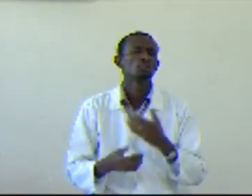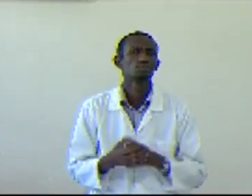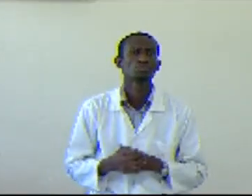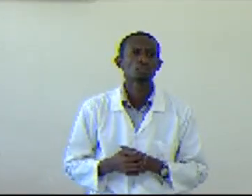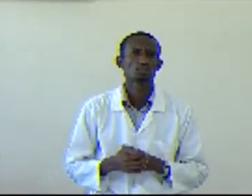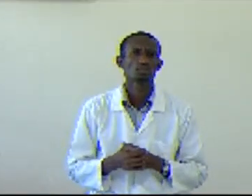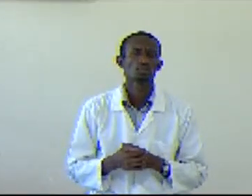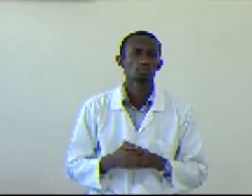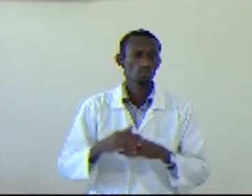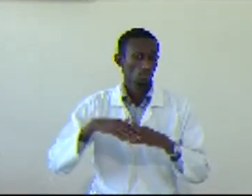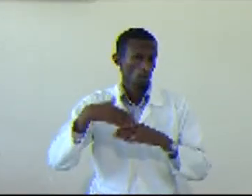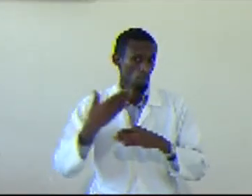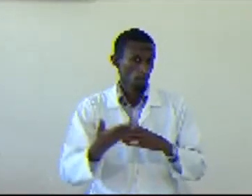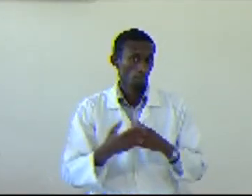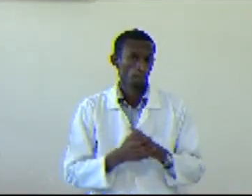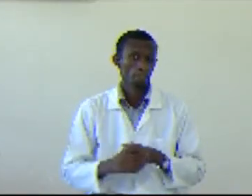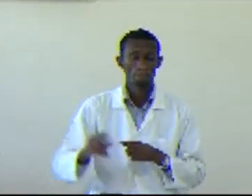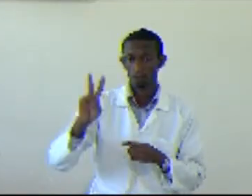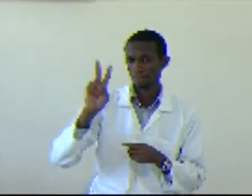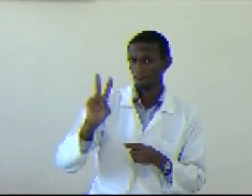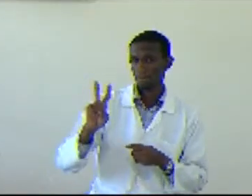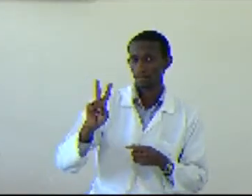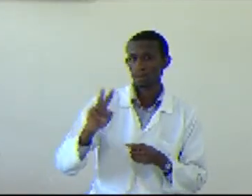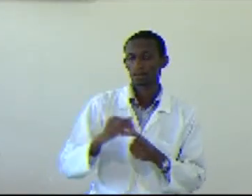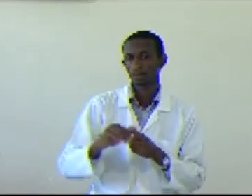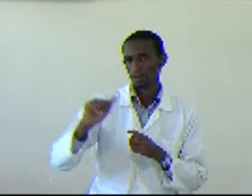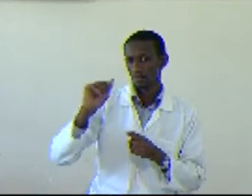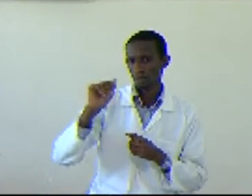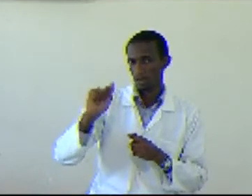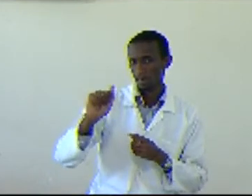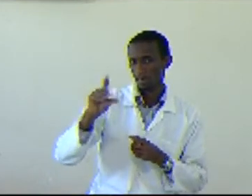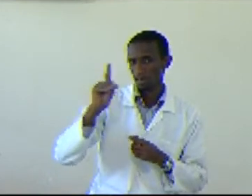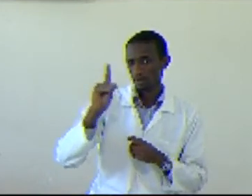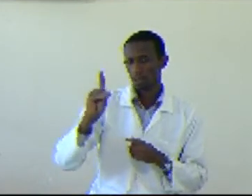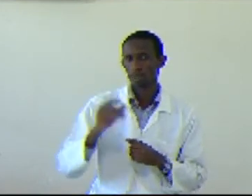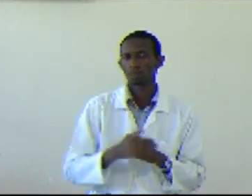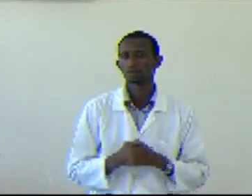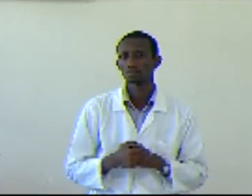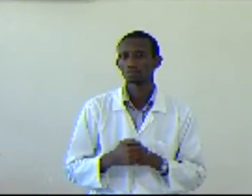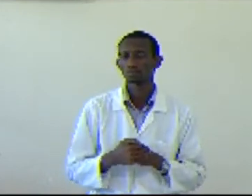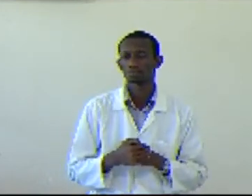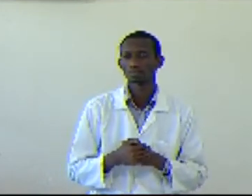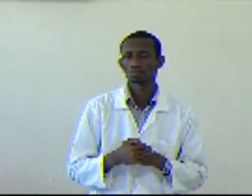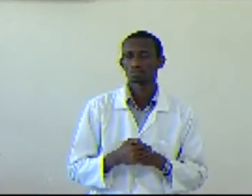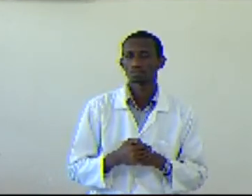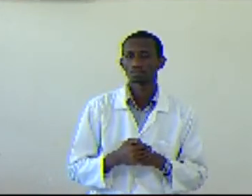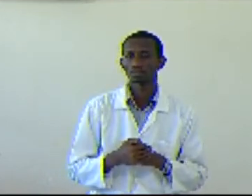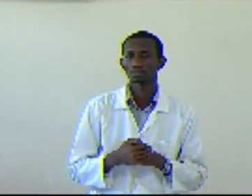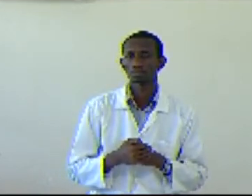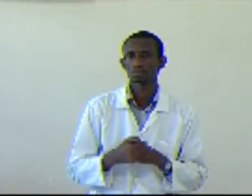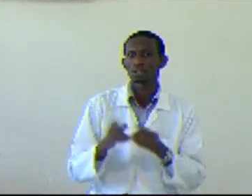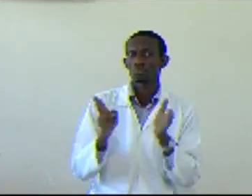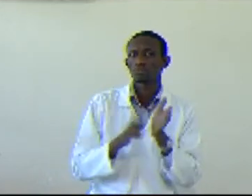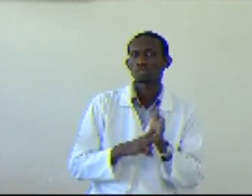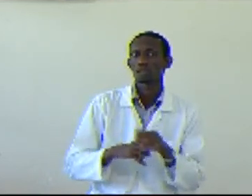is this VAD will now be equal to the current. That is the current.